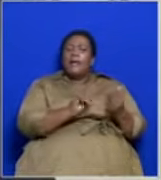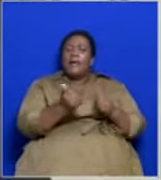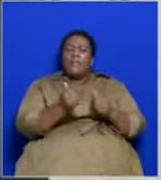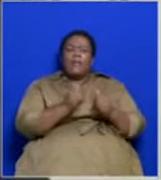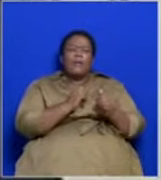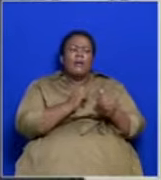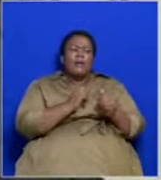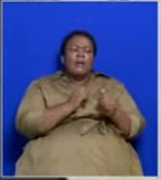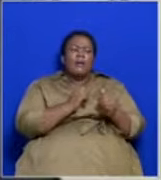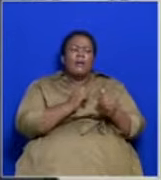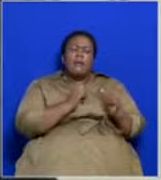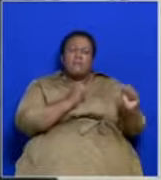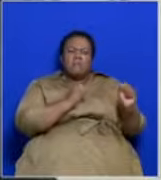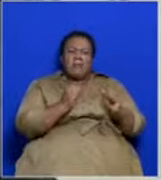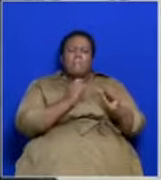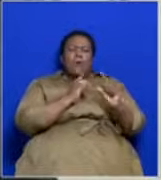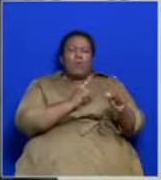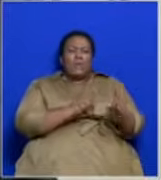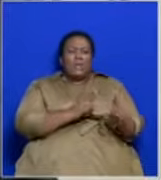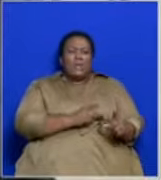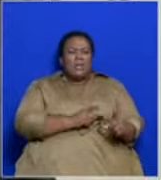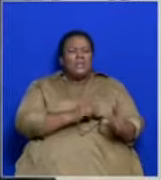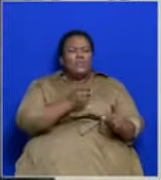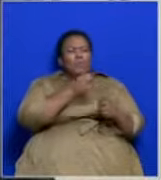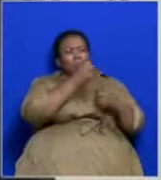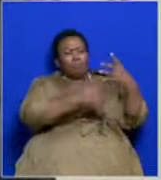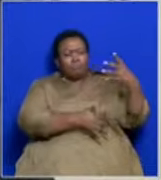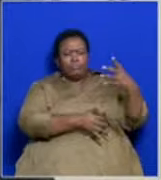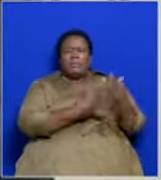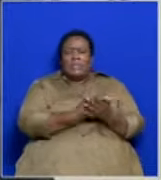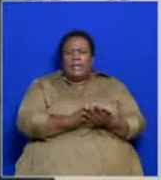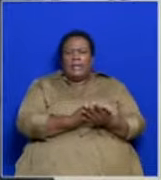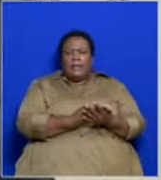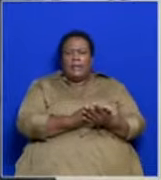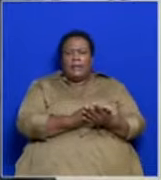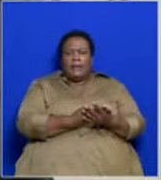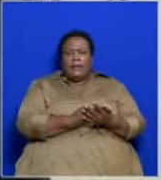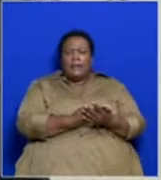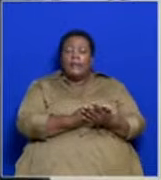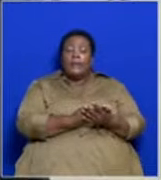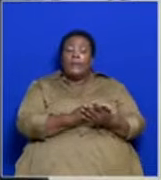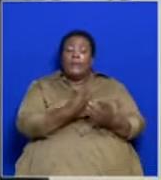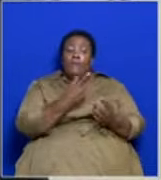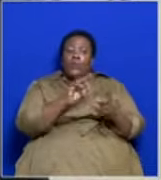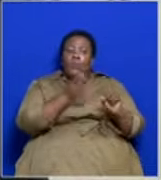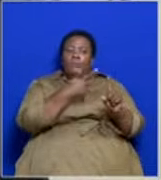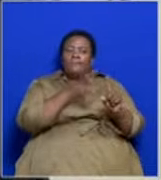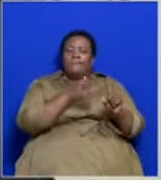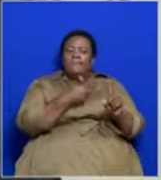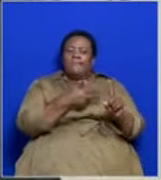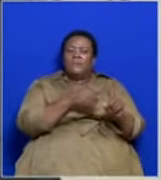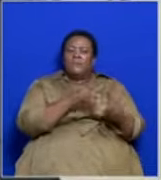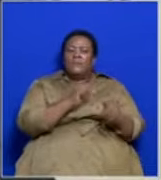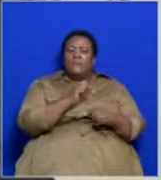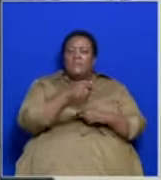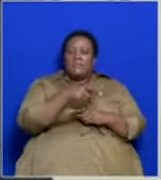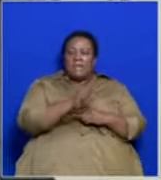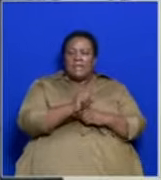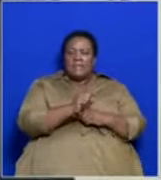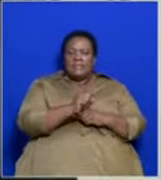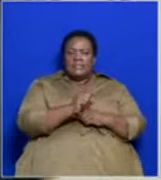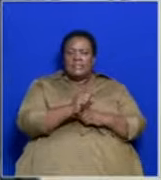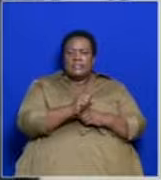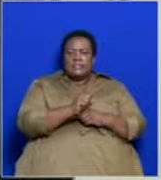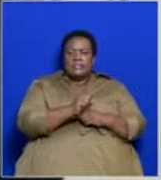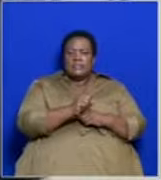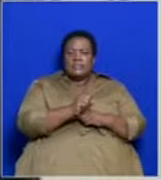charges according to the disciplinary of SAPS, even if the member has committed certain.